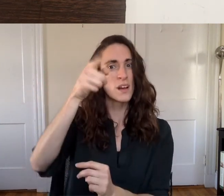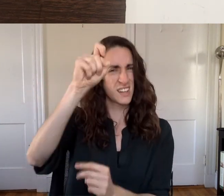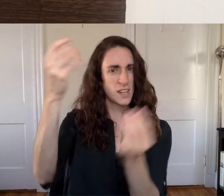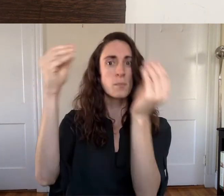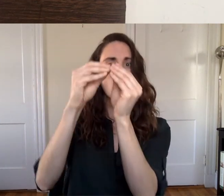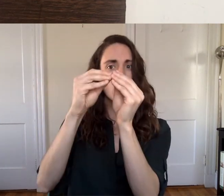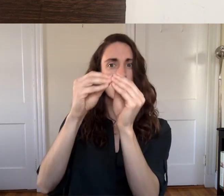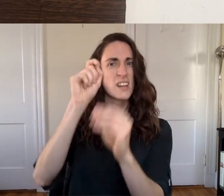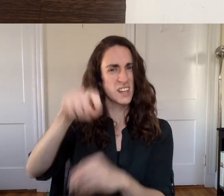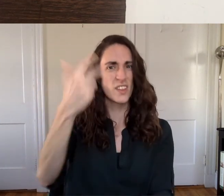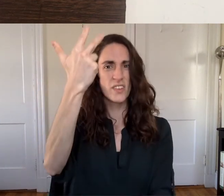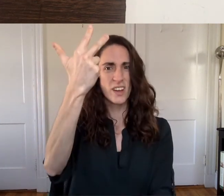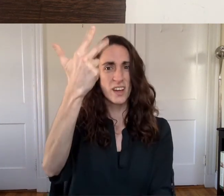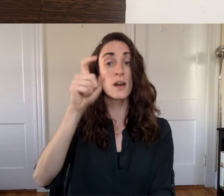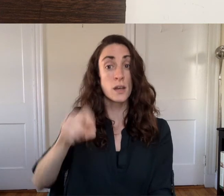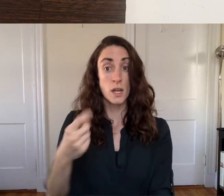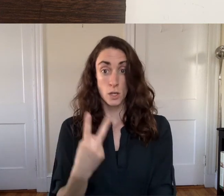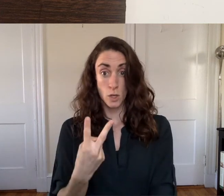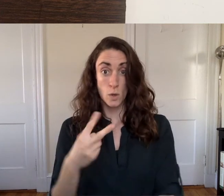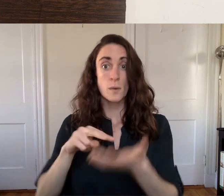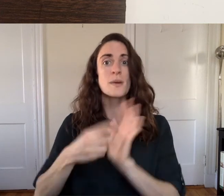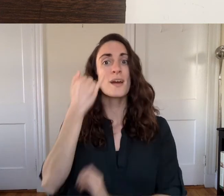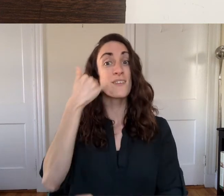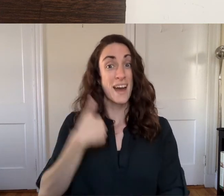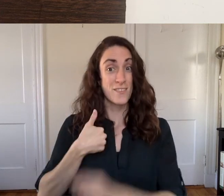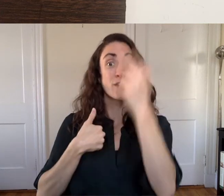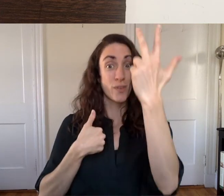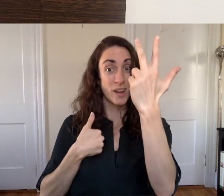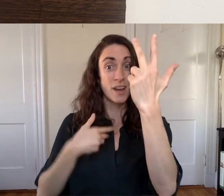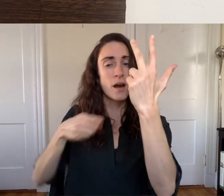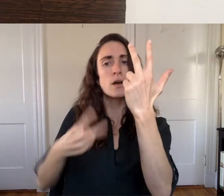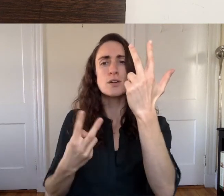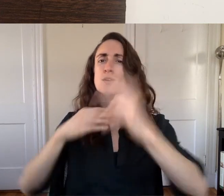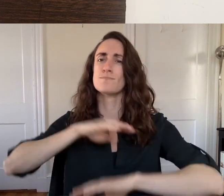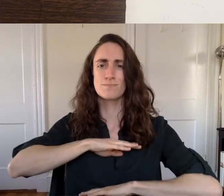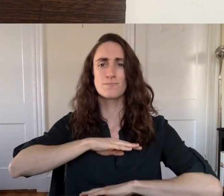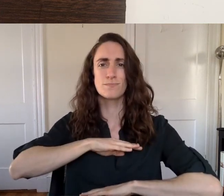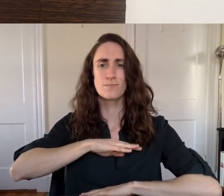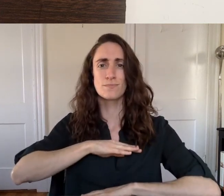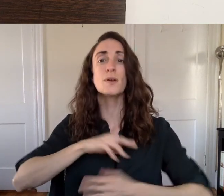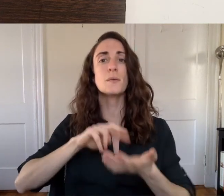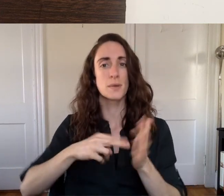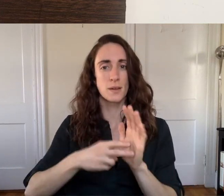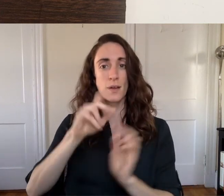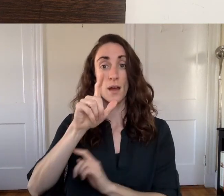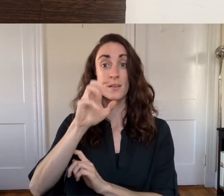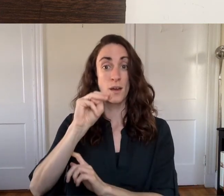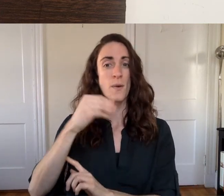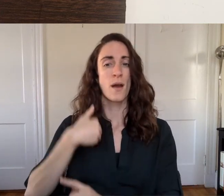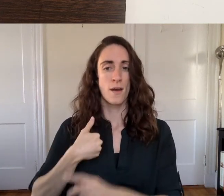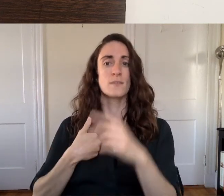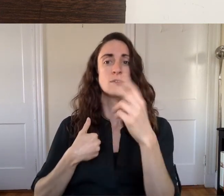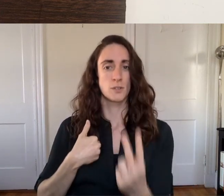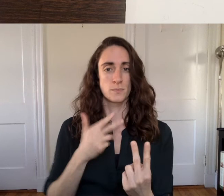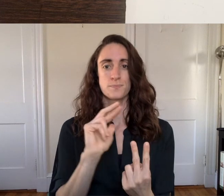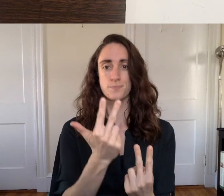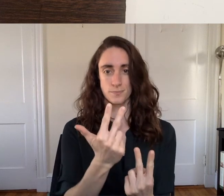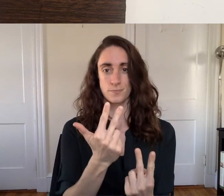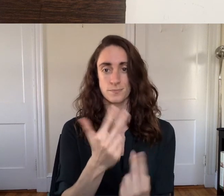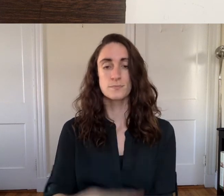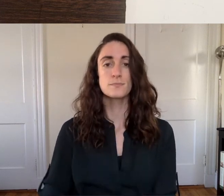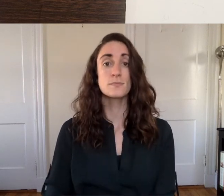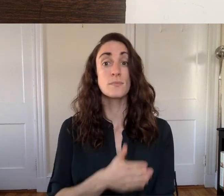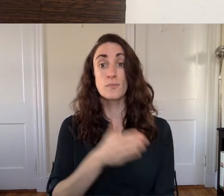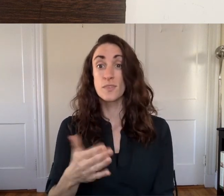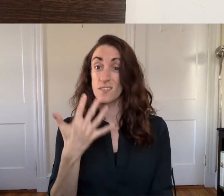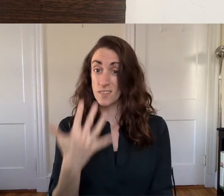greater exponent in each prime factorization. So if we have 2 cubed and 2 squared, we know that the LCM will have to have 2 cubed in order to